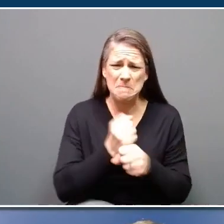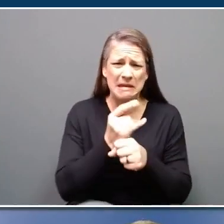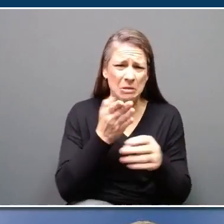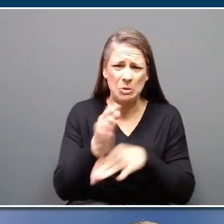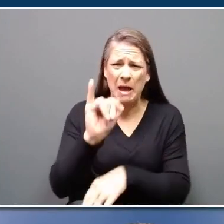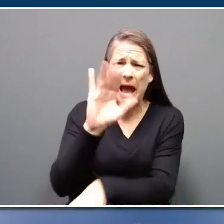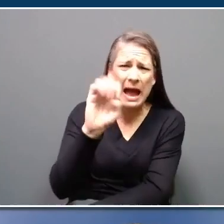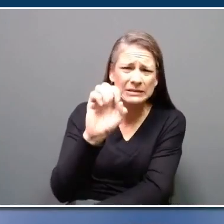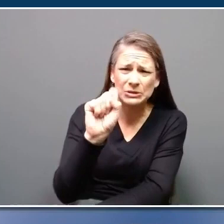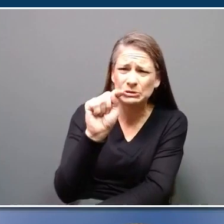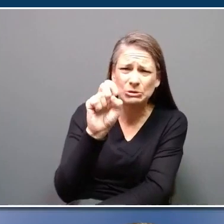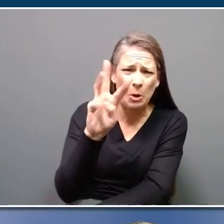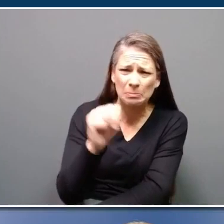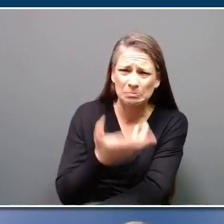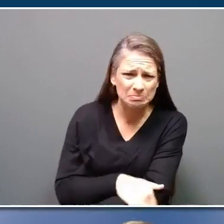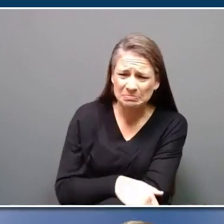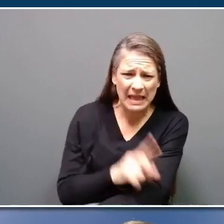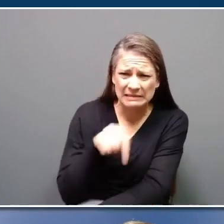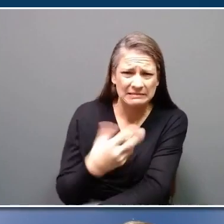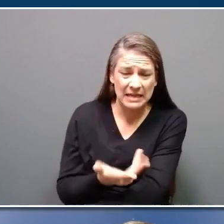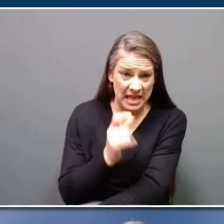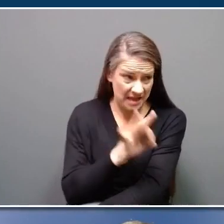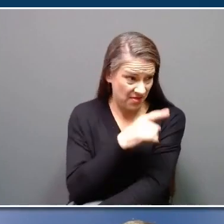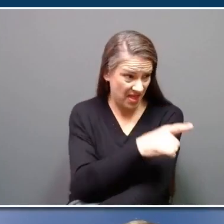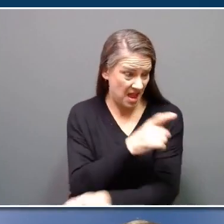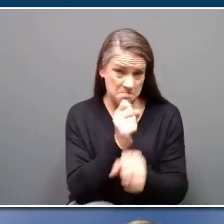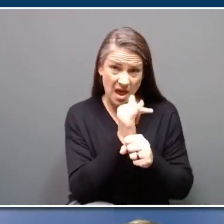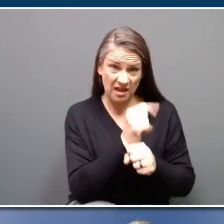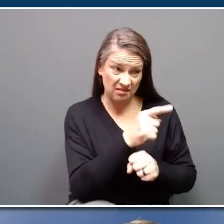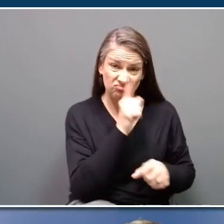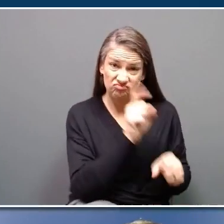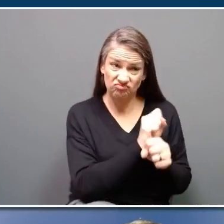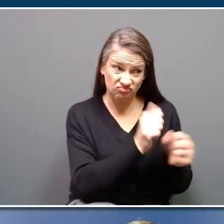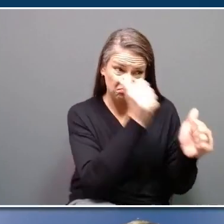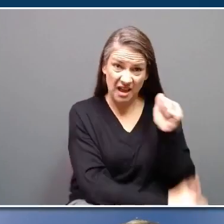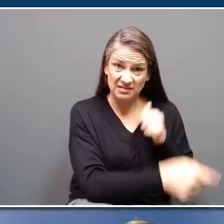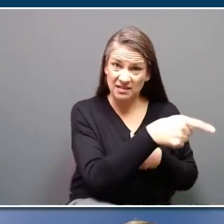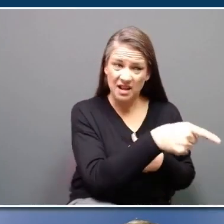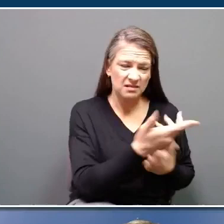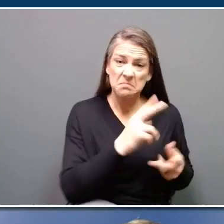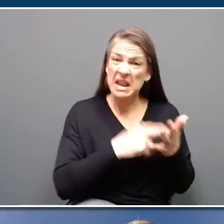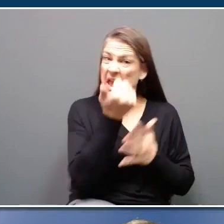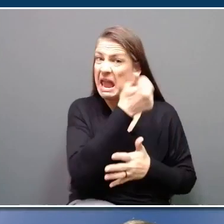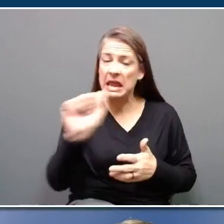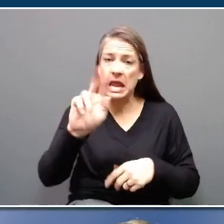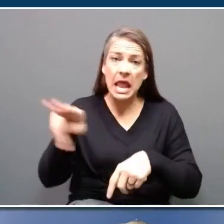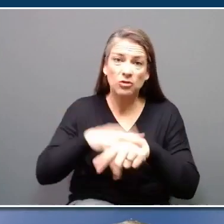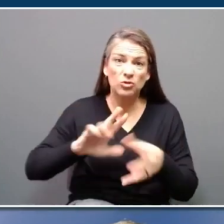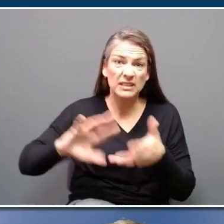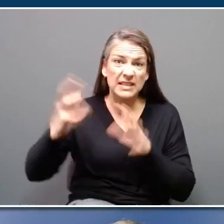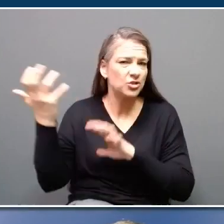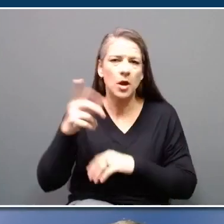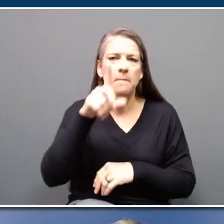part of the final budget, if it's legal, that means that in any major natural disaster, you'd have to have a special session, which would be